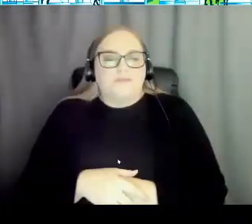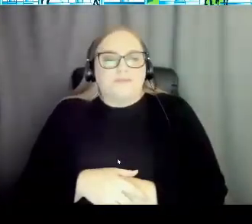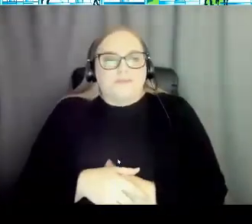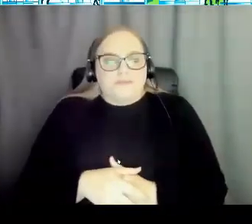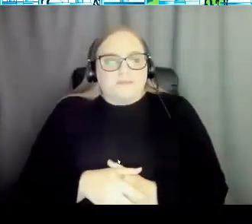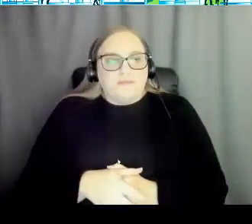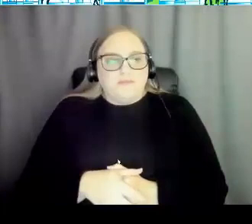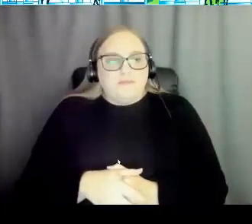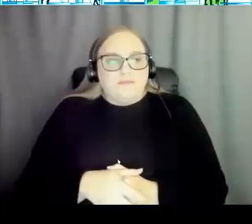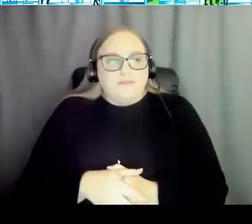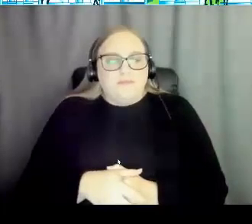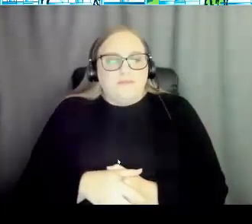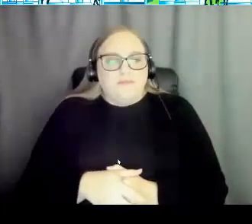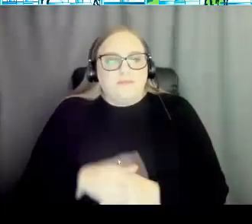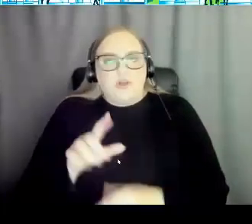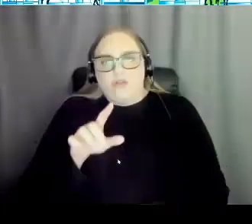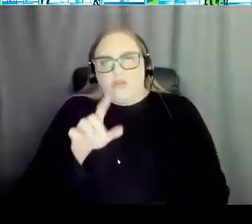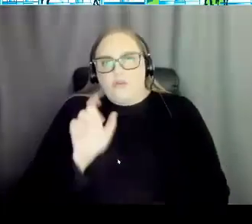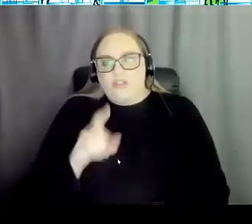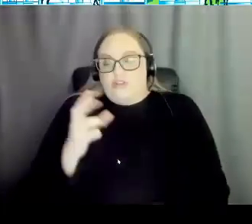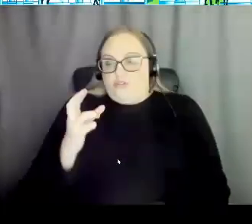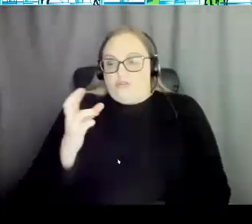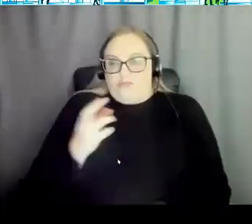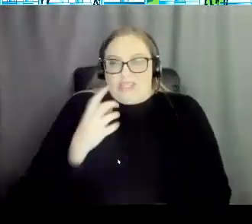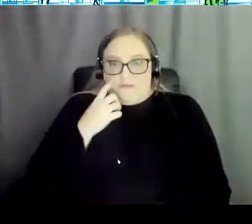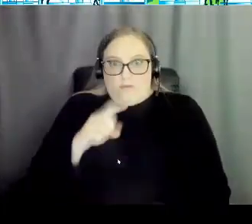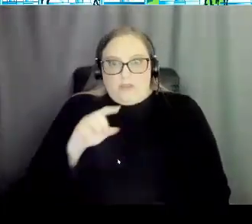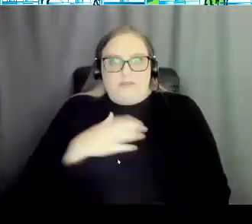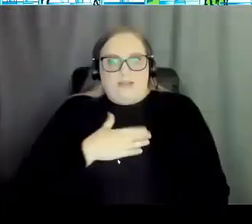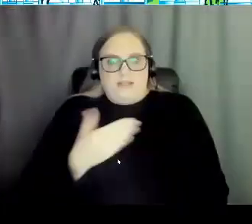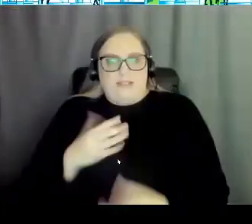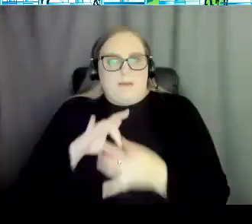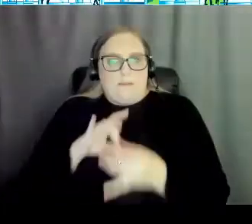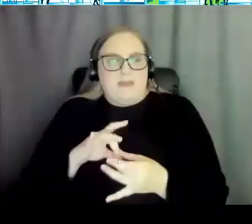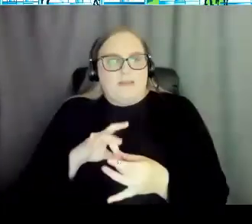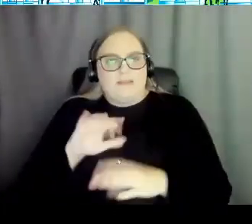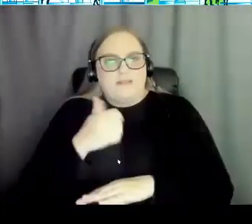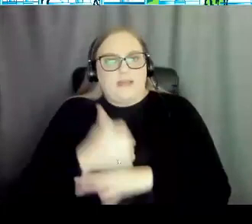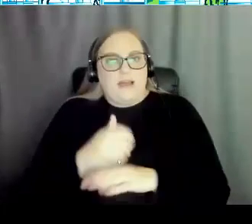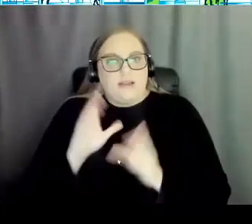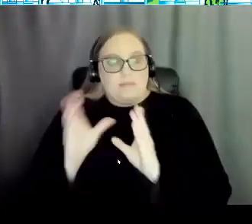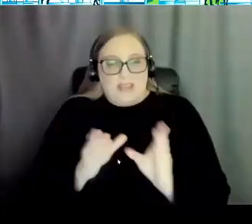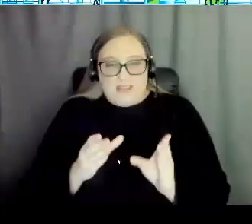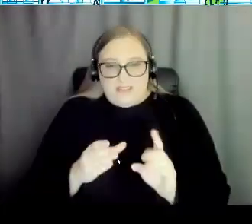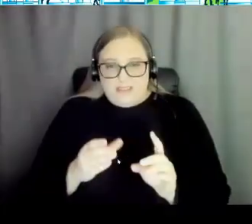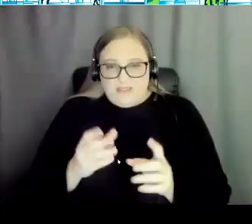So the question is the purpose of the consent-based siting plan to buy time for DOE and